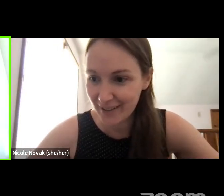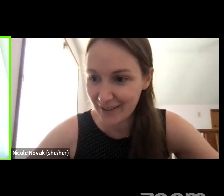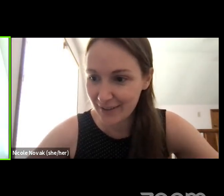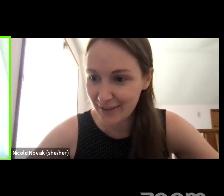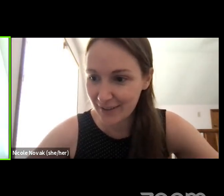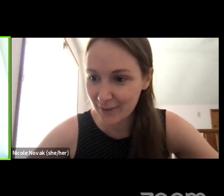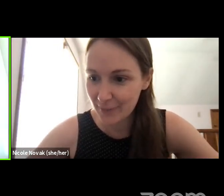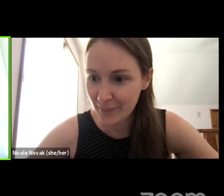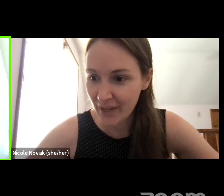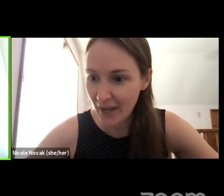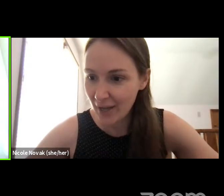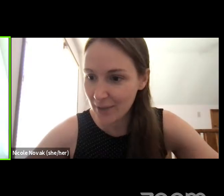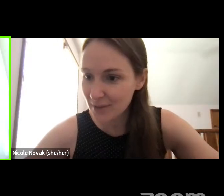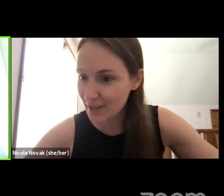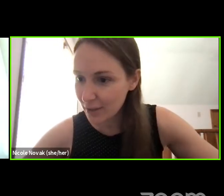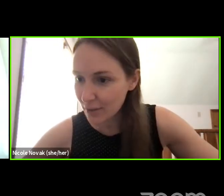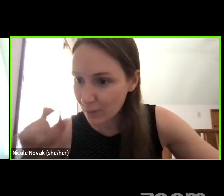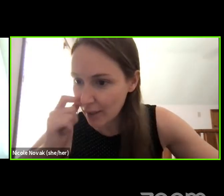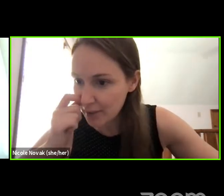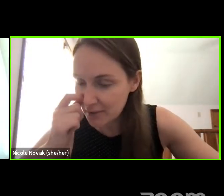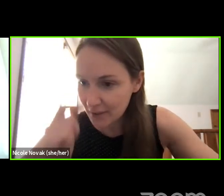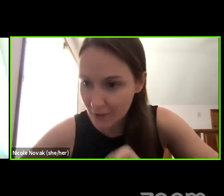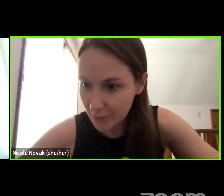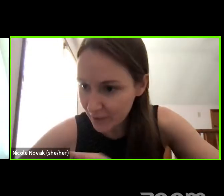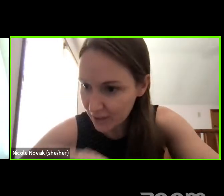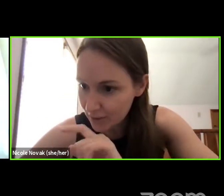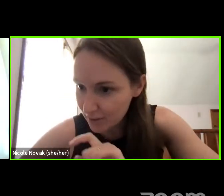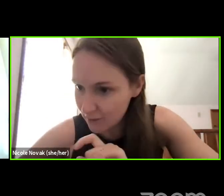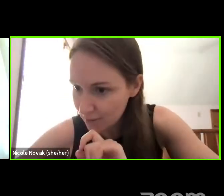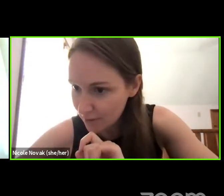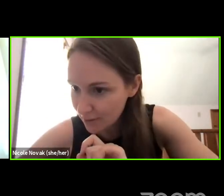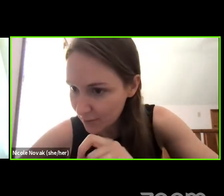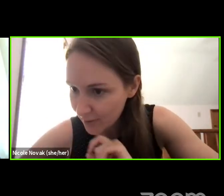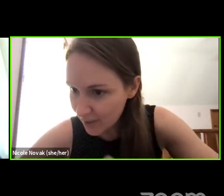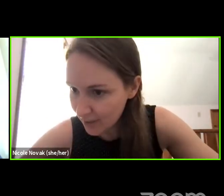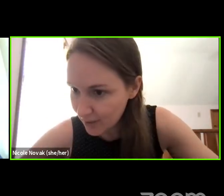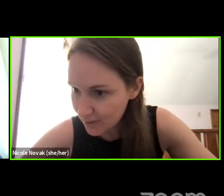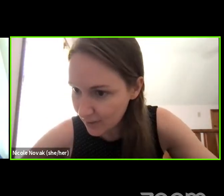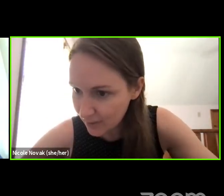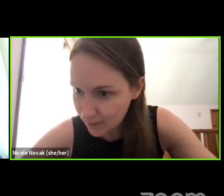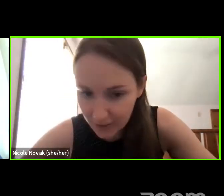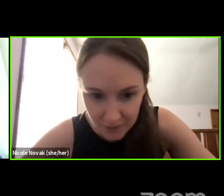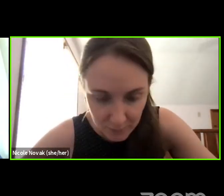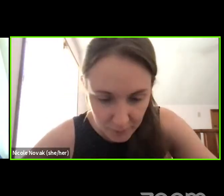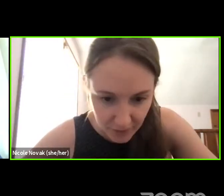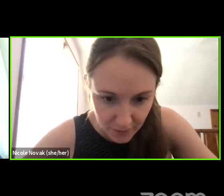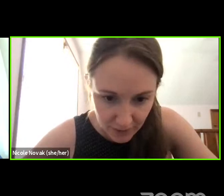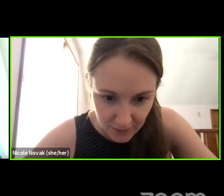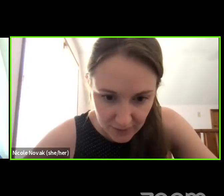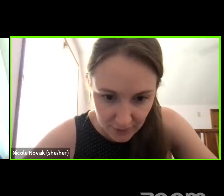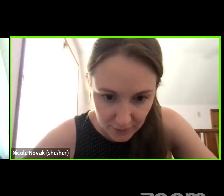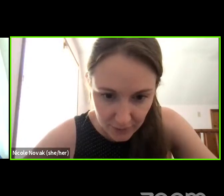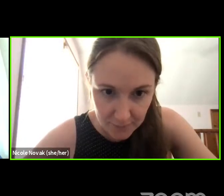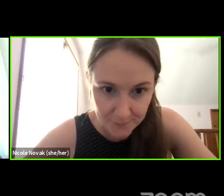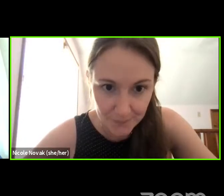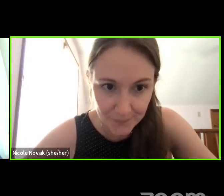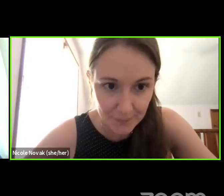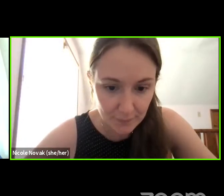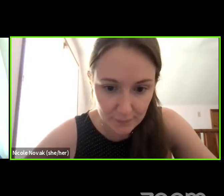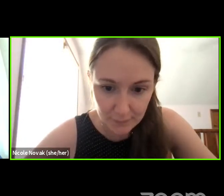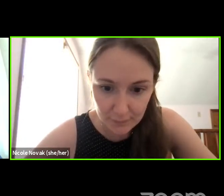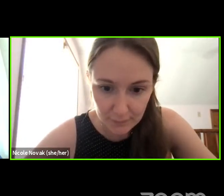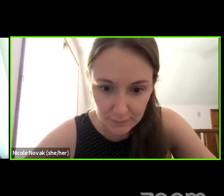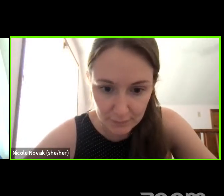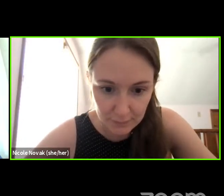no yeah i'm just gonna juan is in our group and he just wrote that he needs that link so i'm gonna make sure he gets